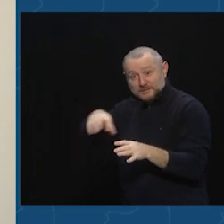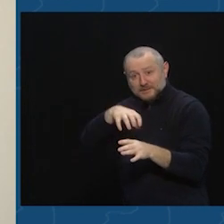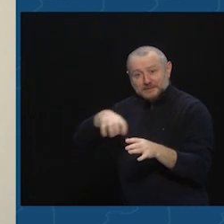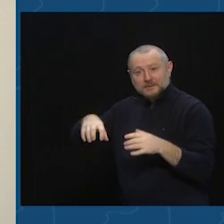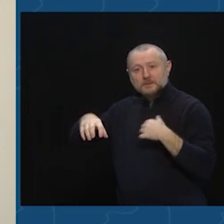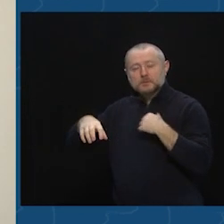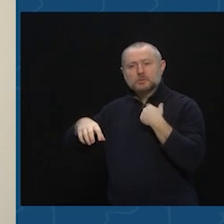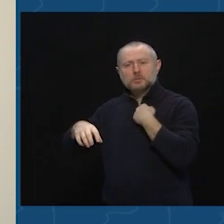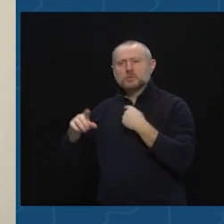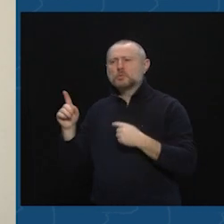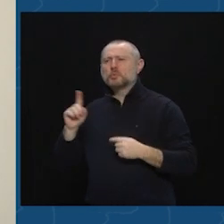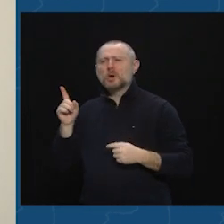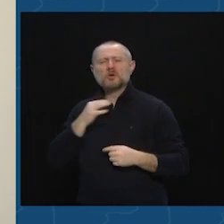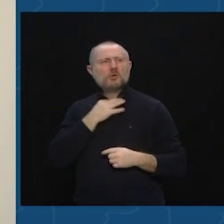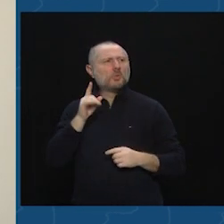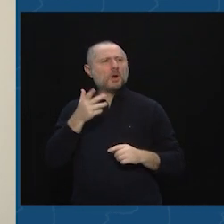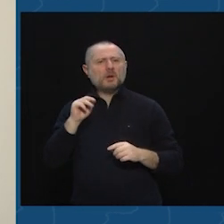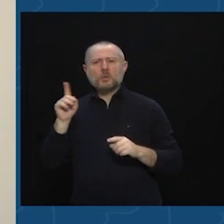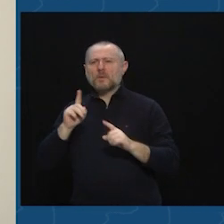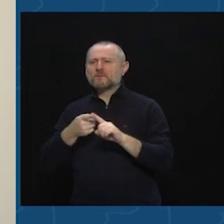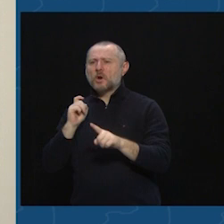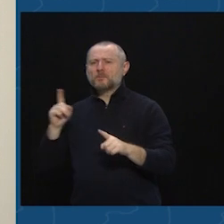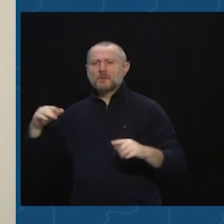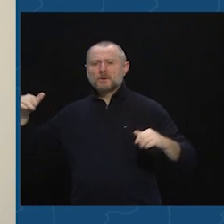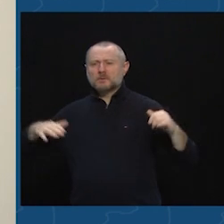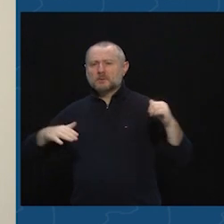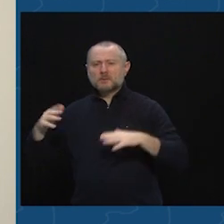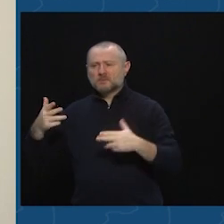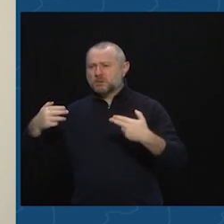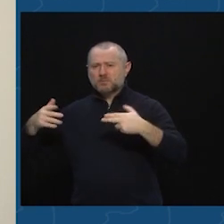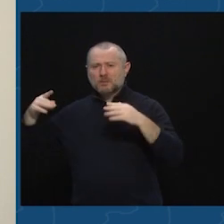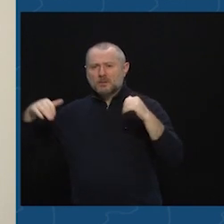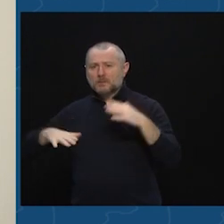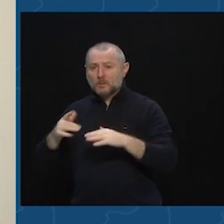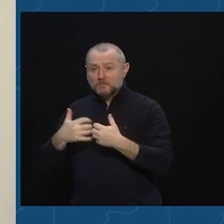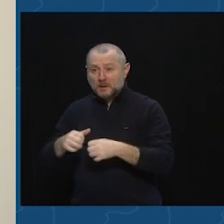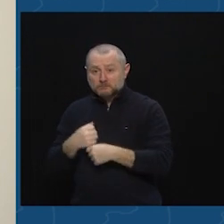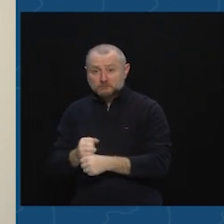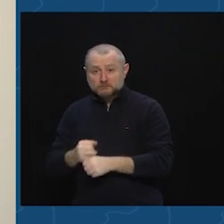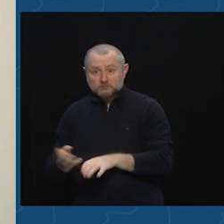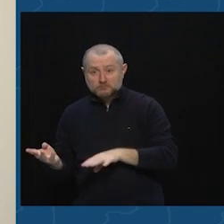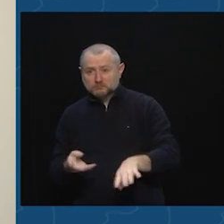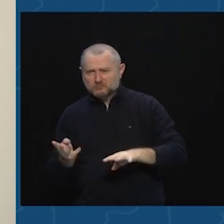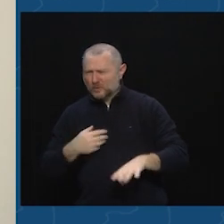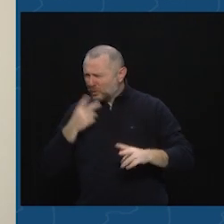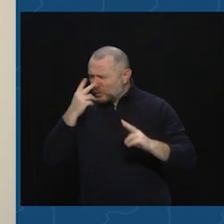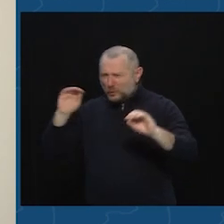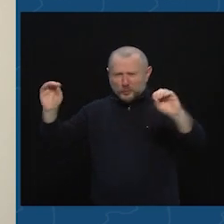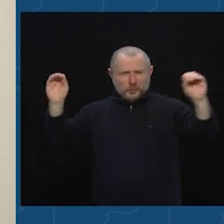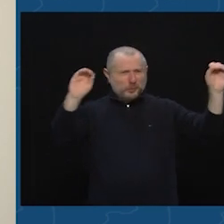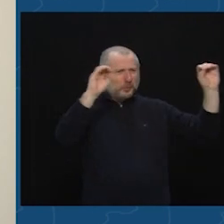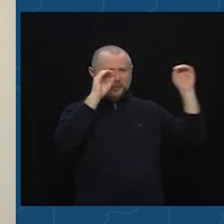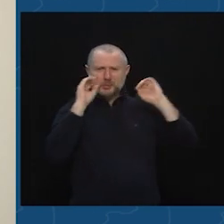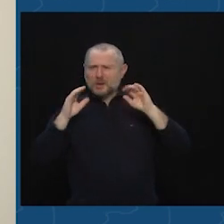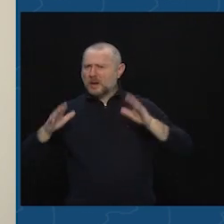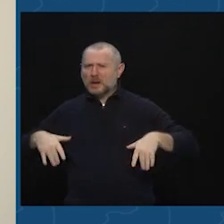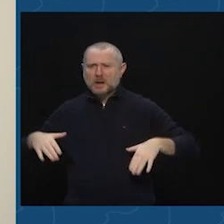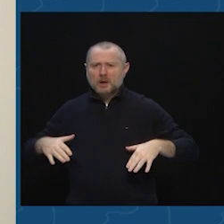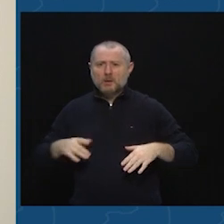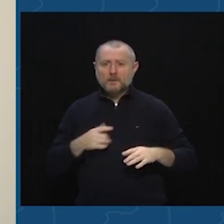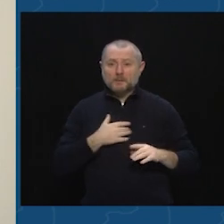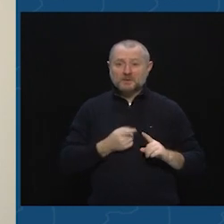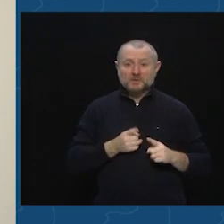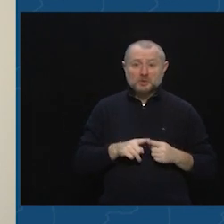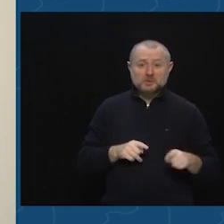up. I don't know anyone who got a 401k or who's has a pension because of working in any of